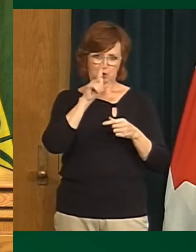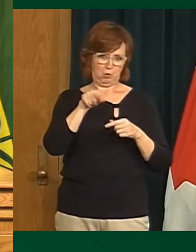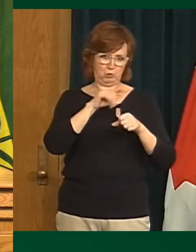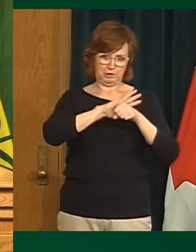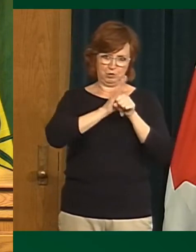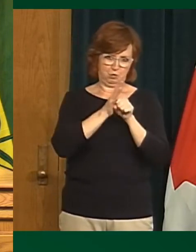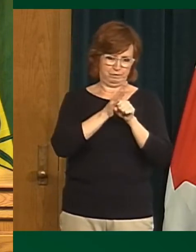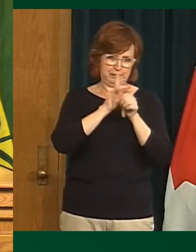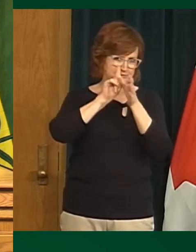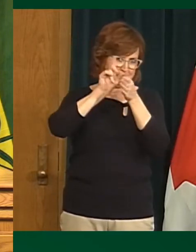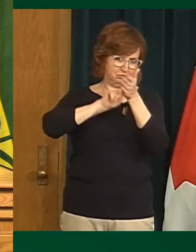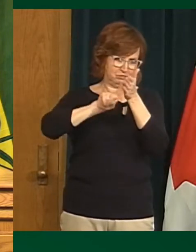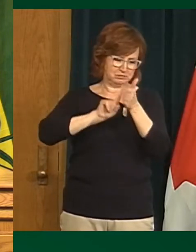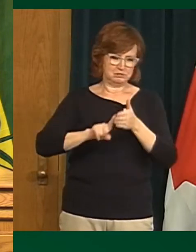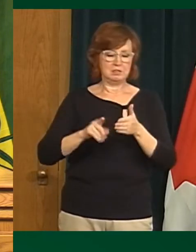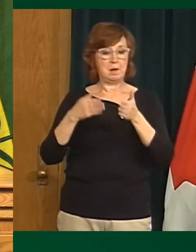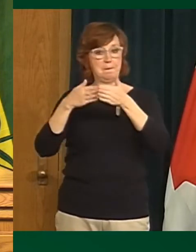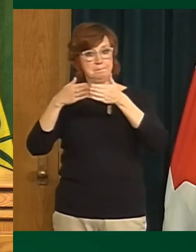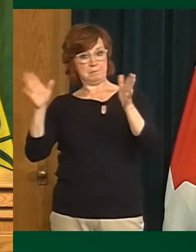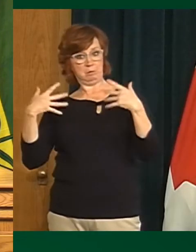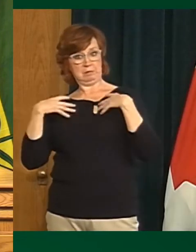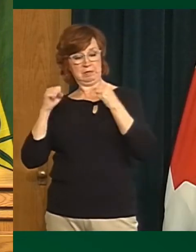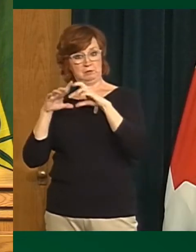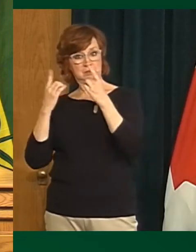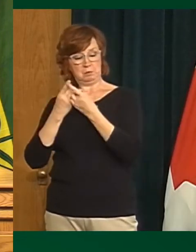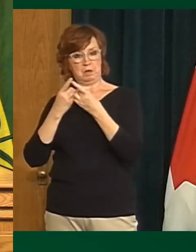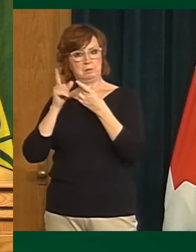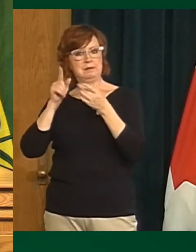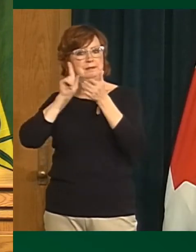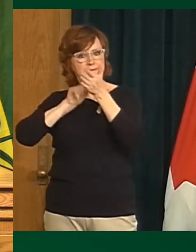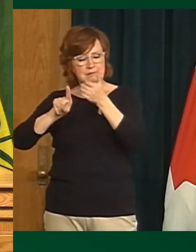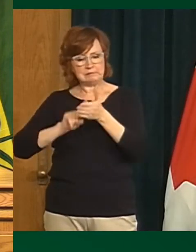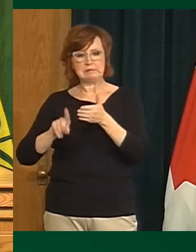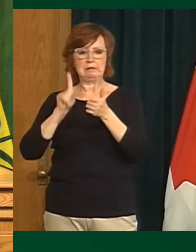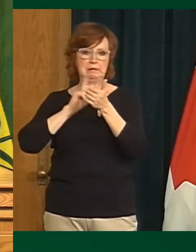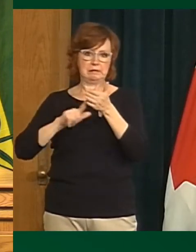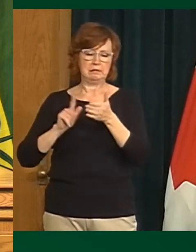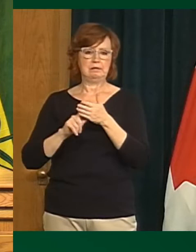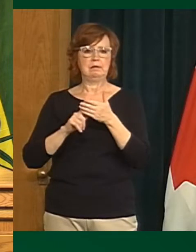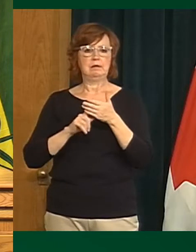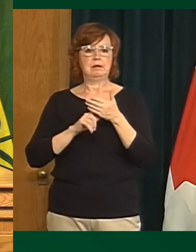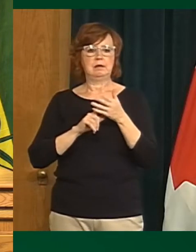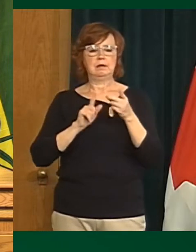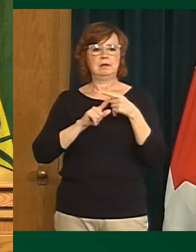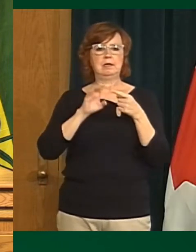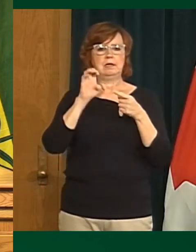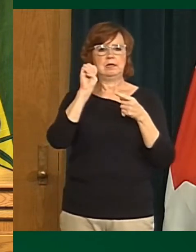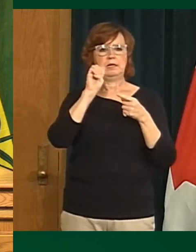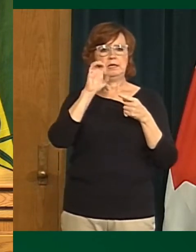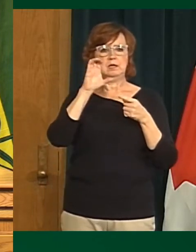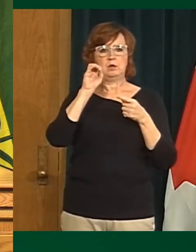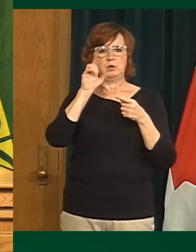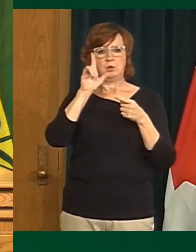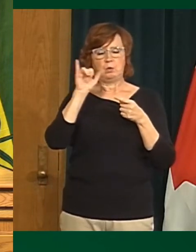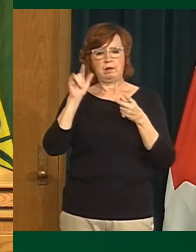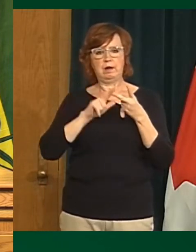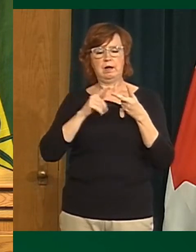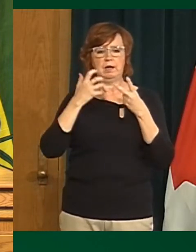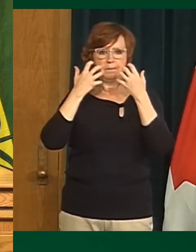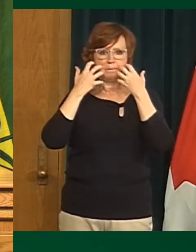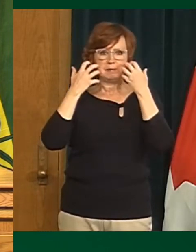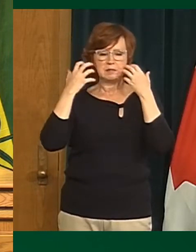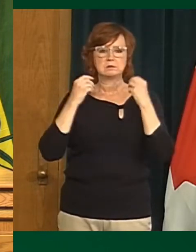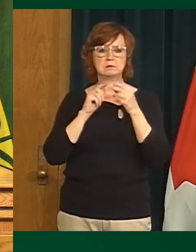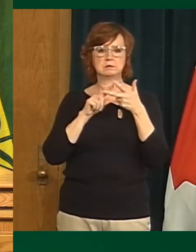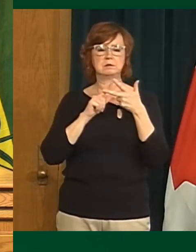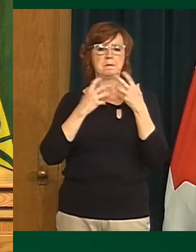of investigations that public health does related to communicable diseases, E. coli, measles, mumps, that